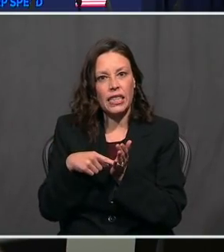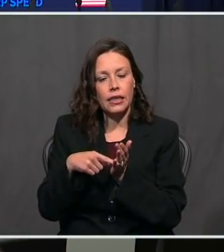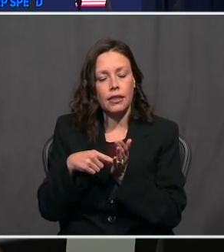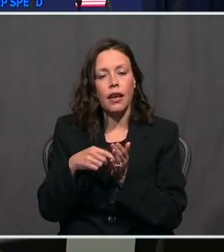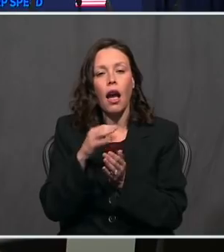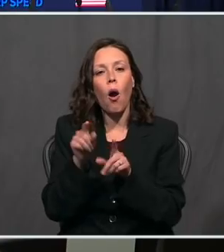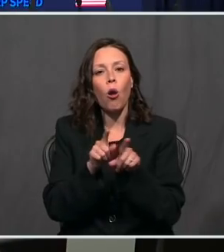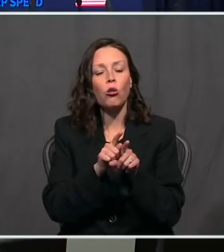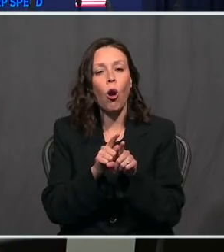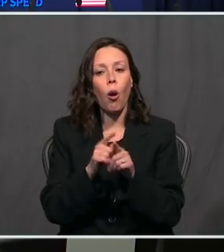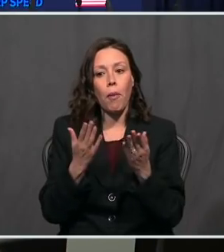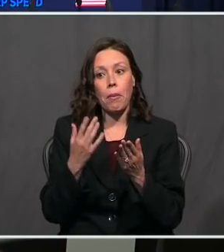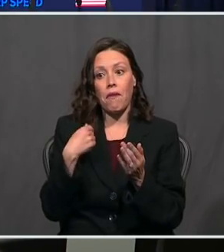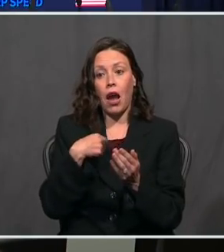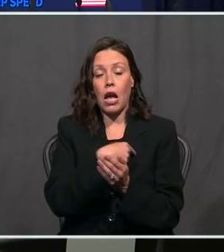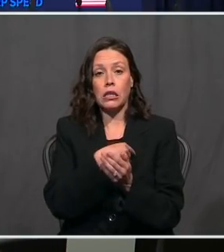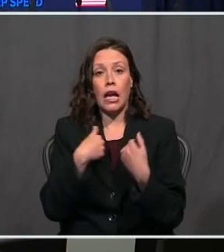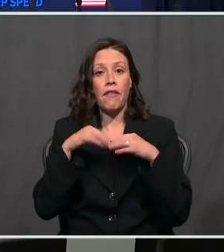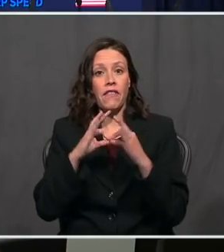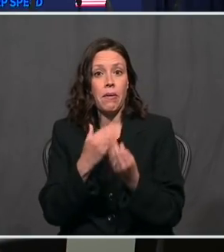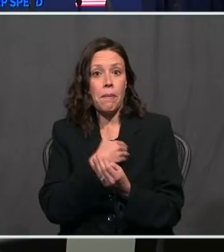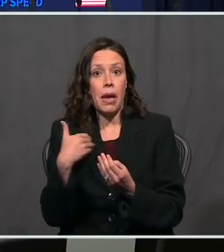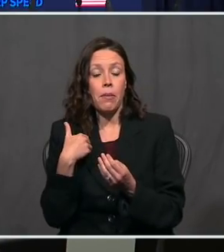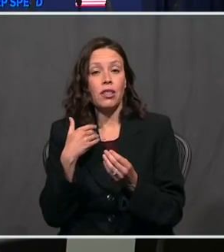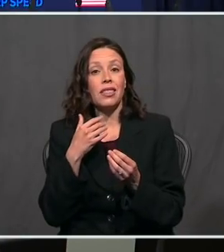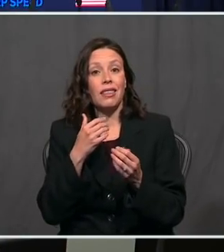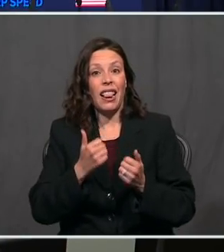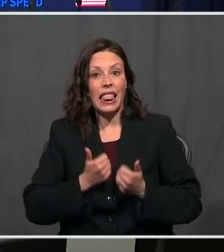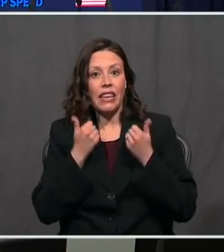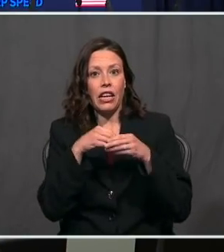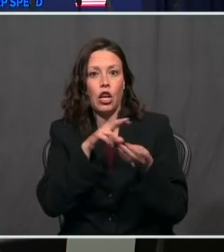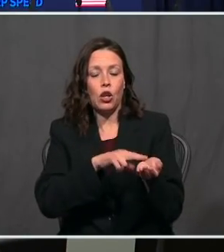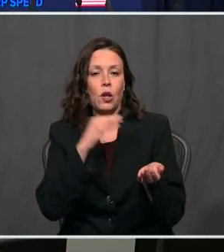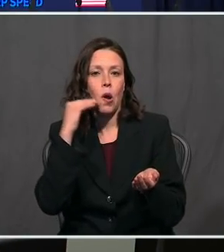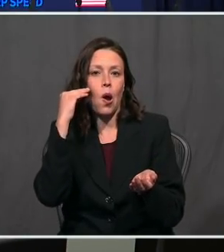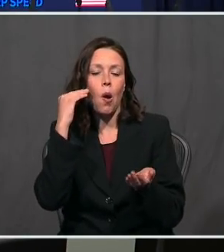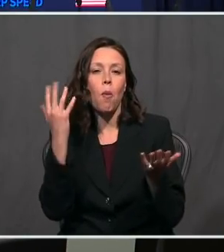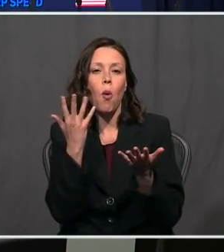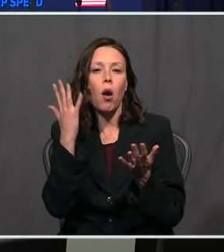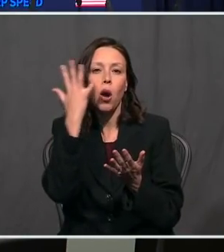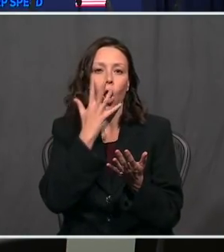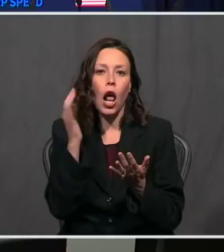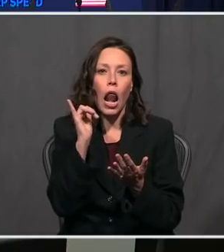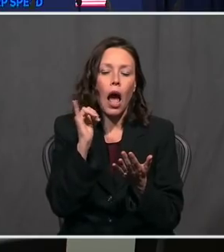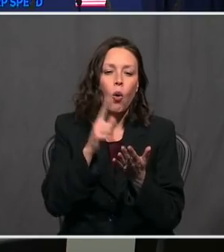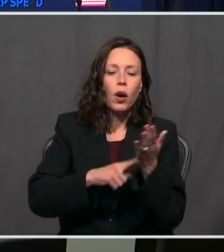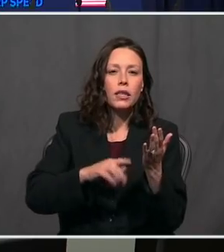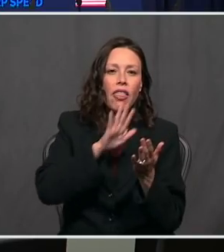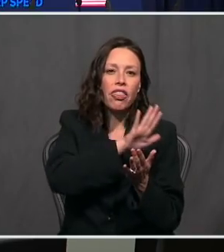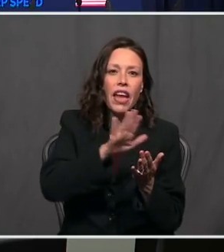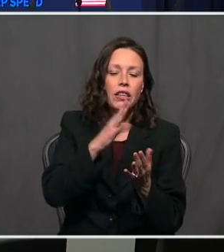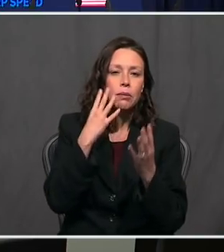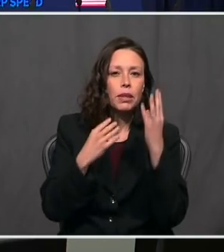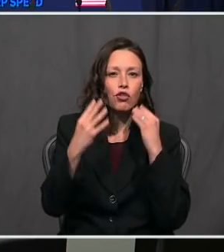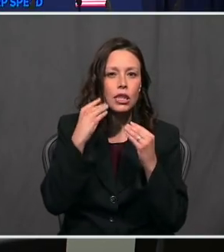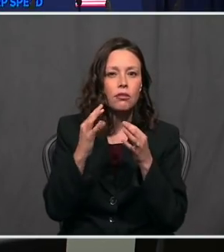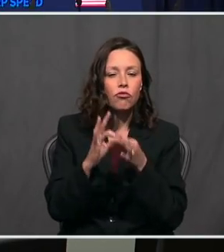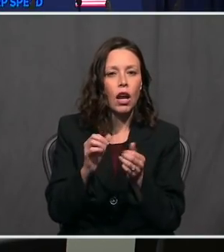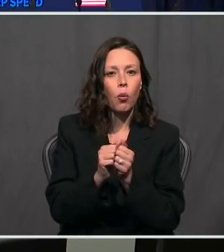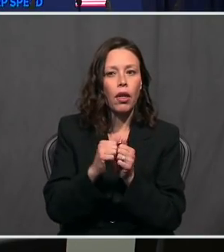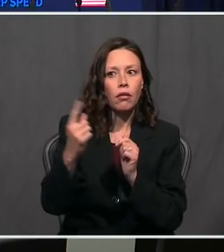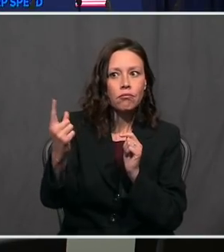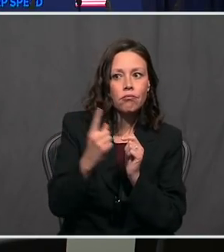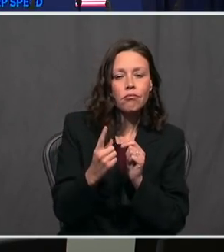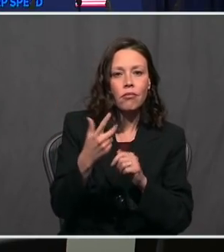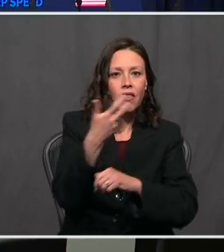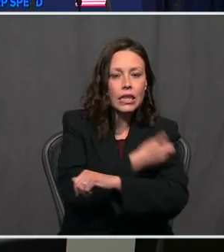who maybe have a family member in one of the nursing home facilities. What will that look like from an actual patient experience, family experience? But maybe, Rick, we can